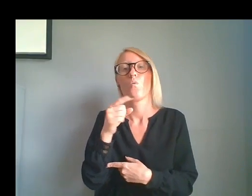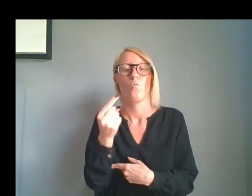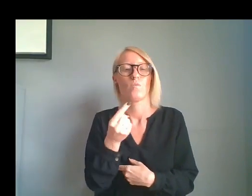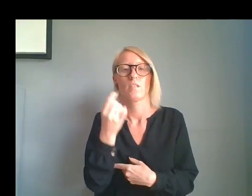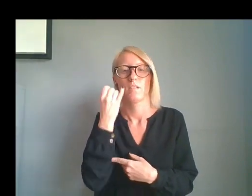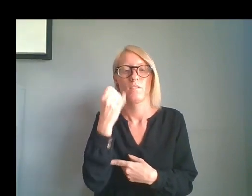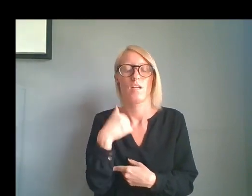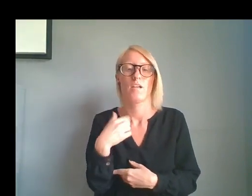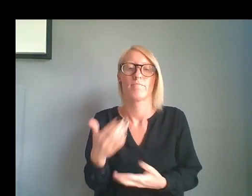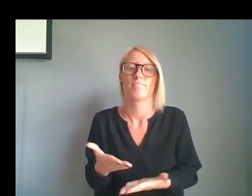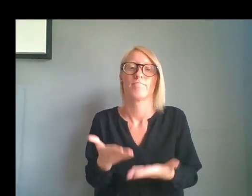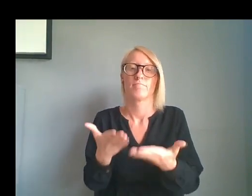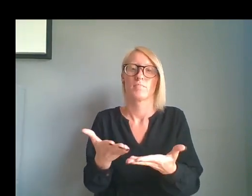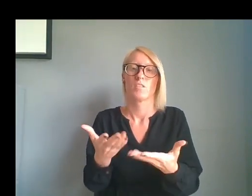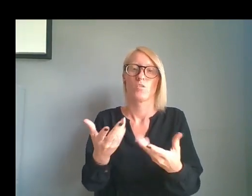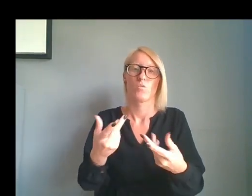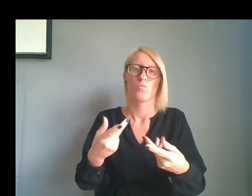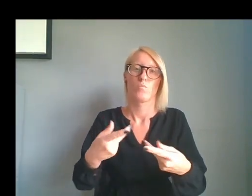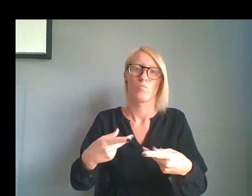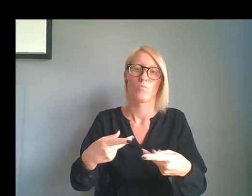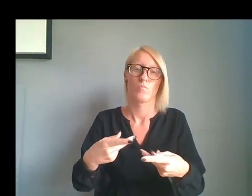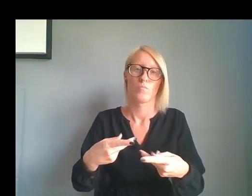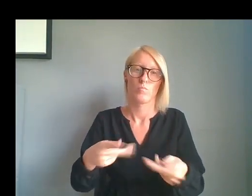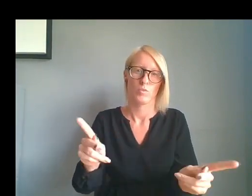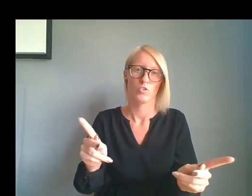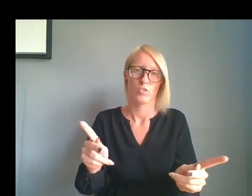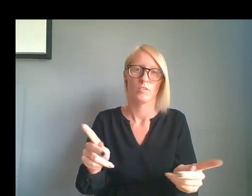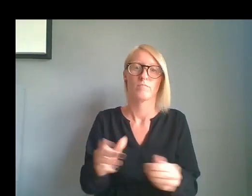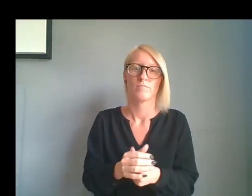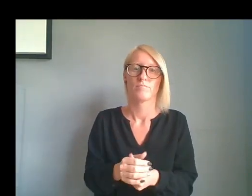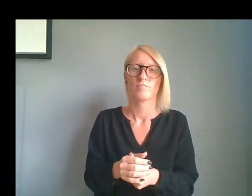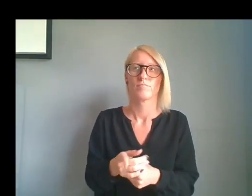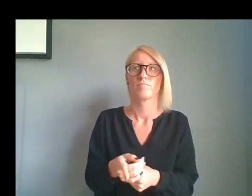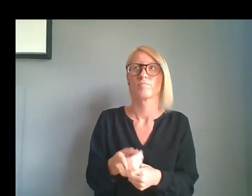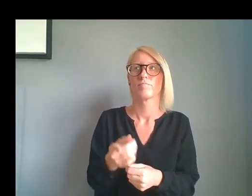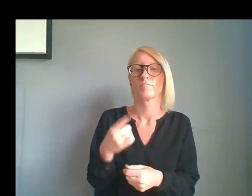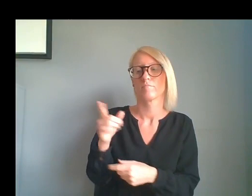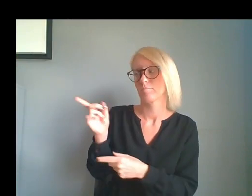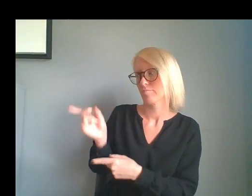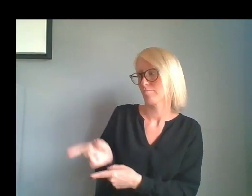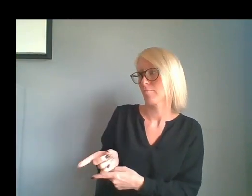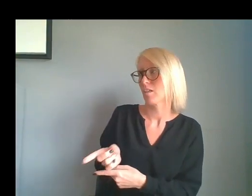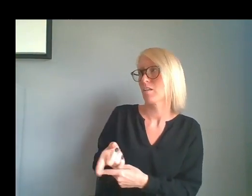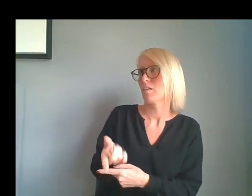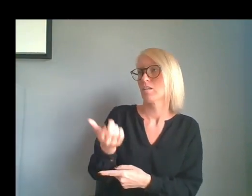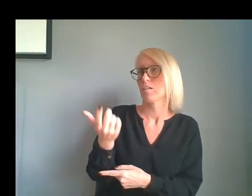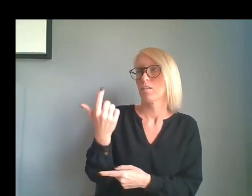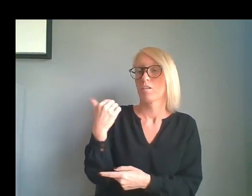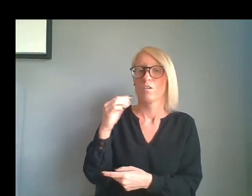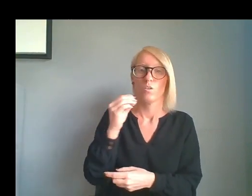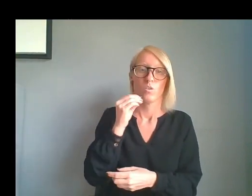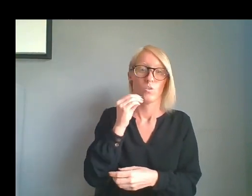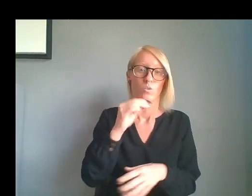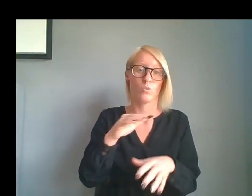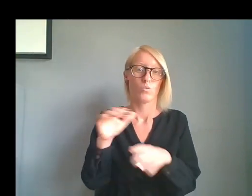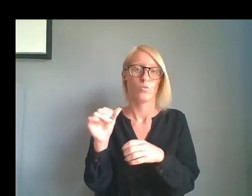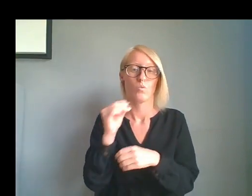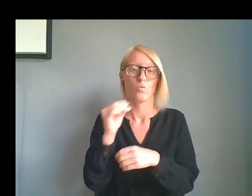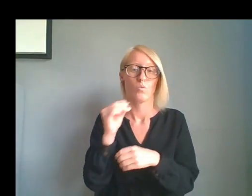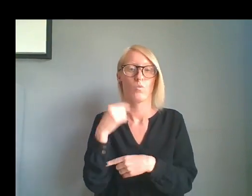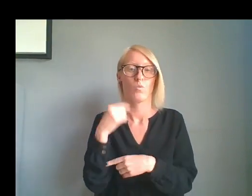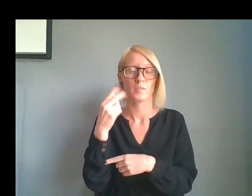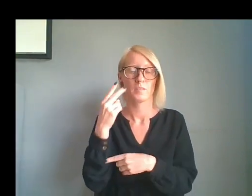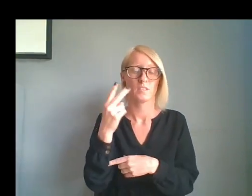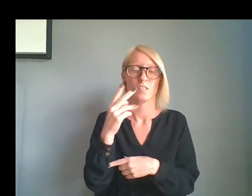Twitter, so right now, if you all leave here and go home and say twitter.com/TinaArnoldi, you're going to see everything that I'm talking